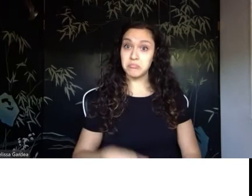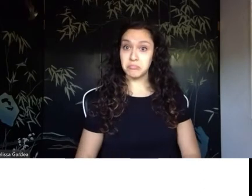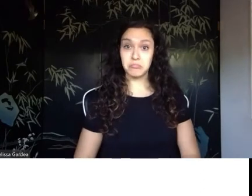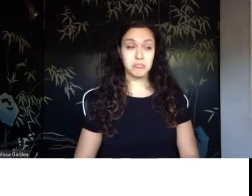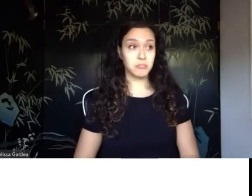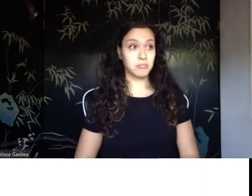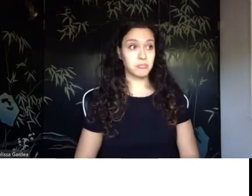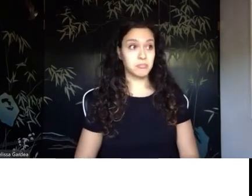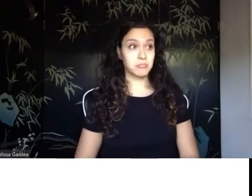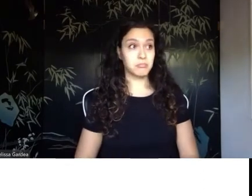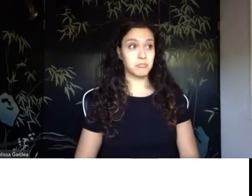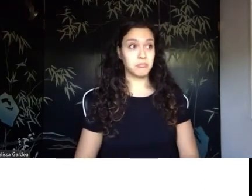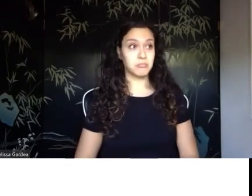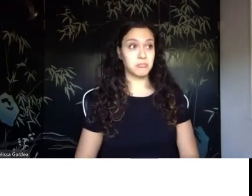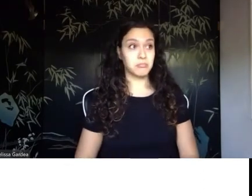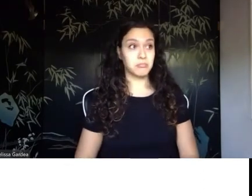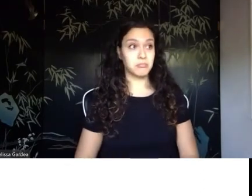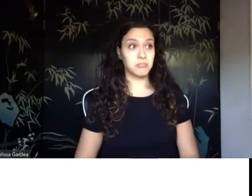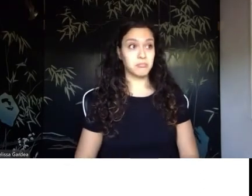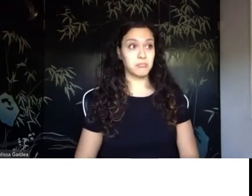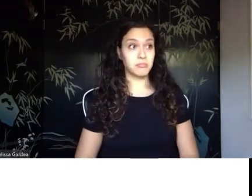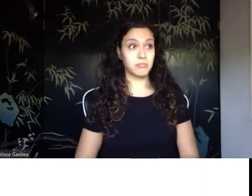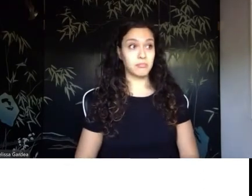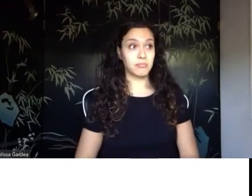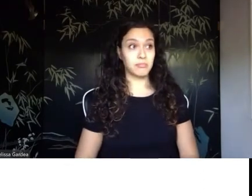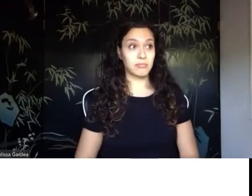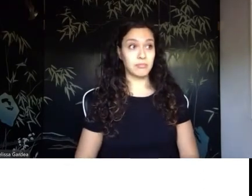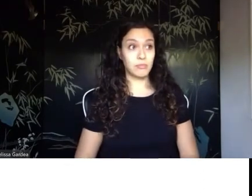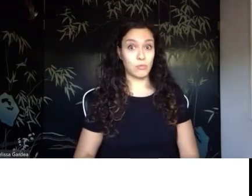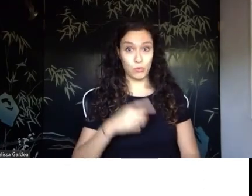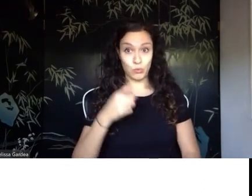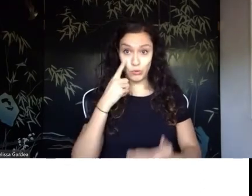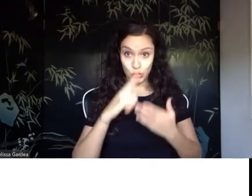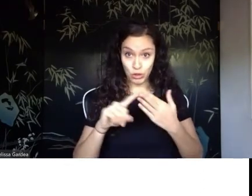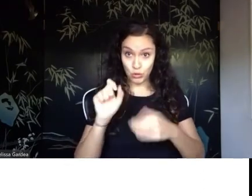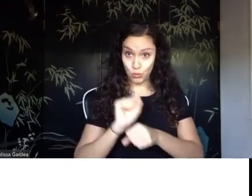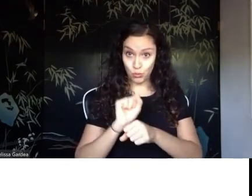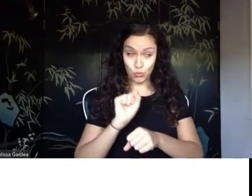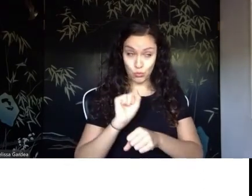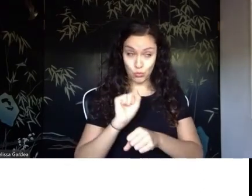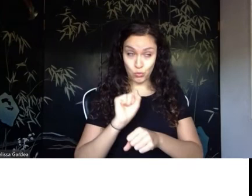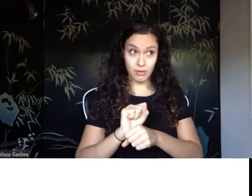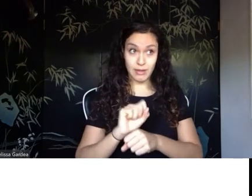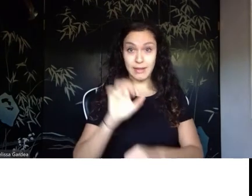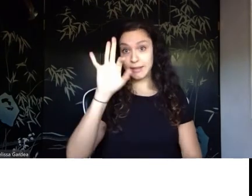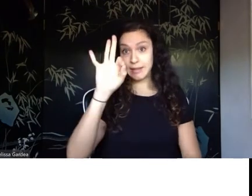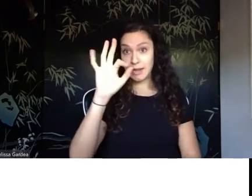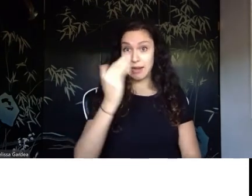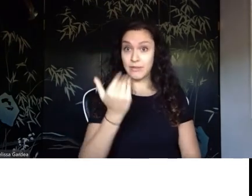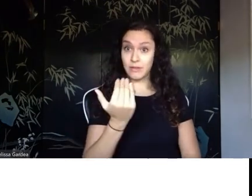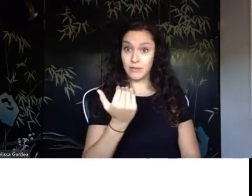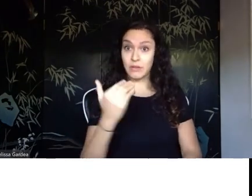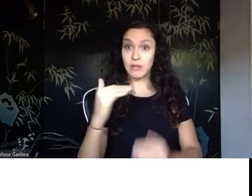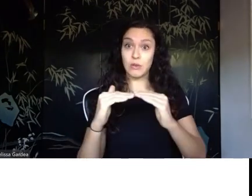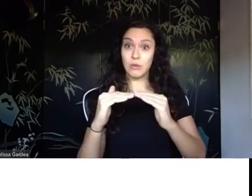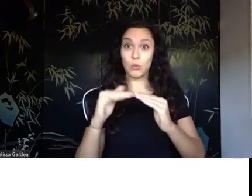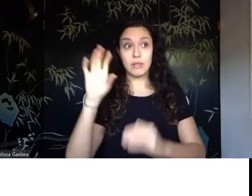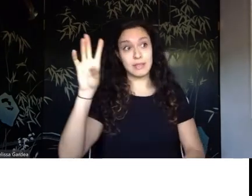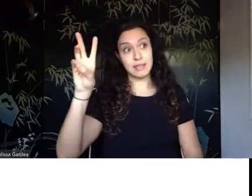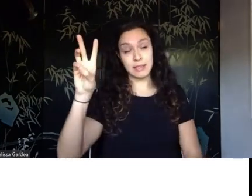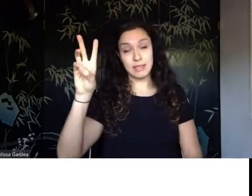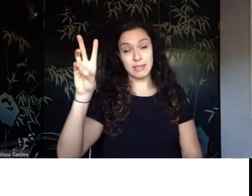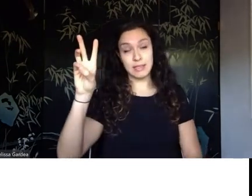10, divide by 10, x equals 9. Whoa. If you want to check your